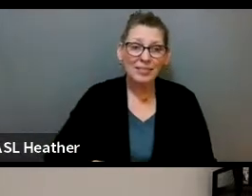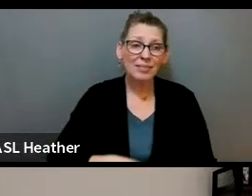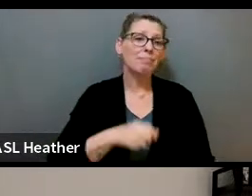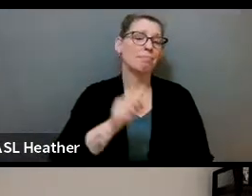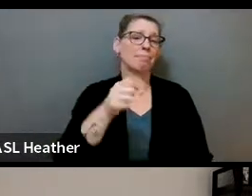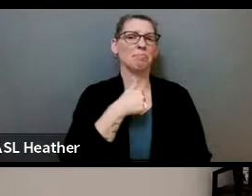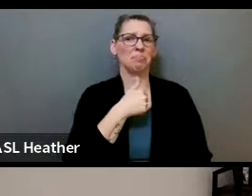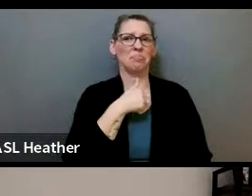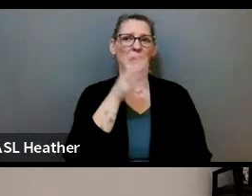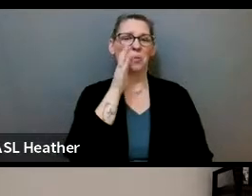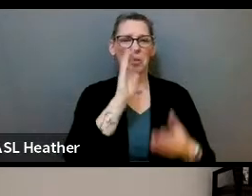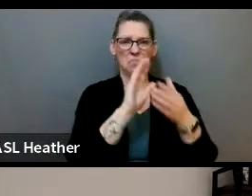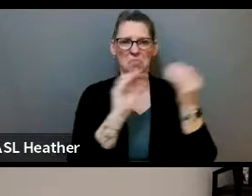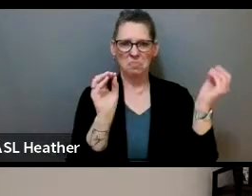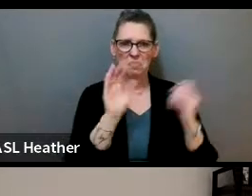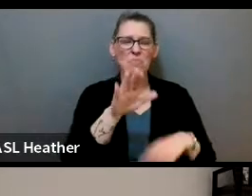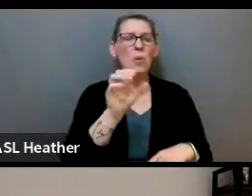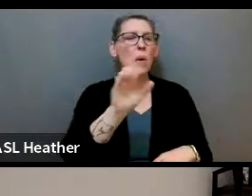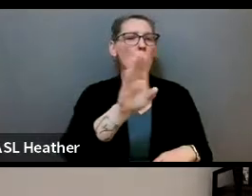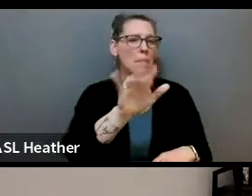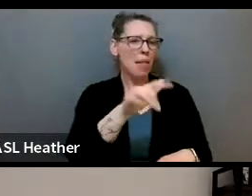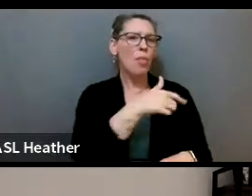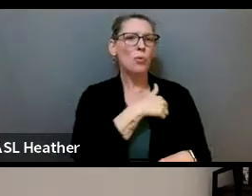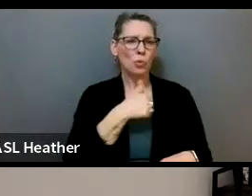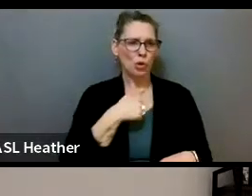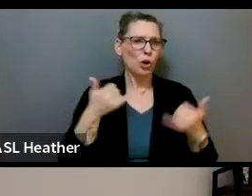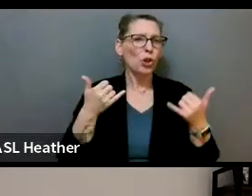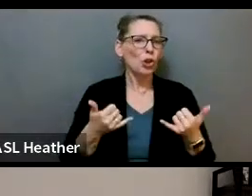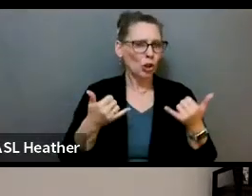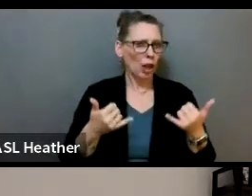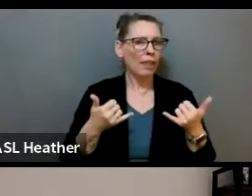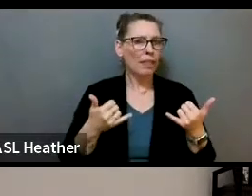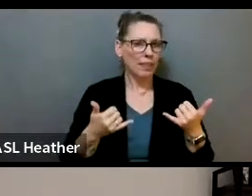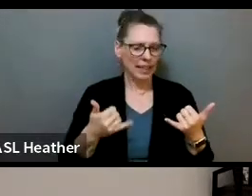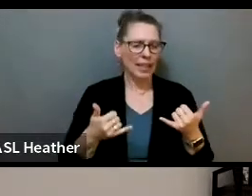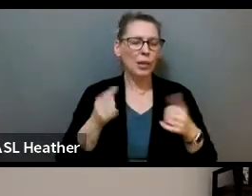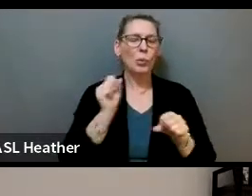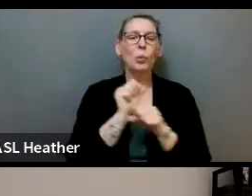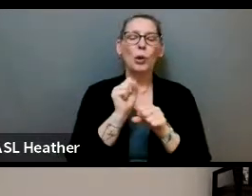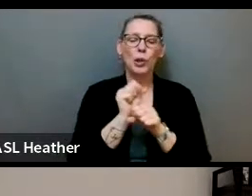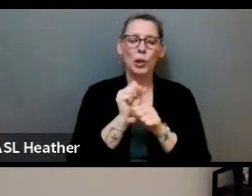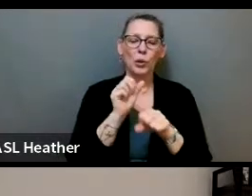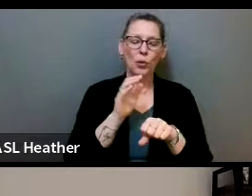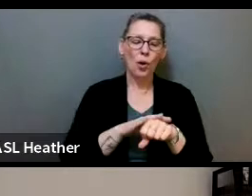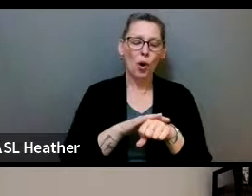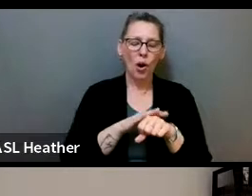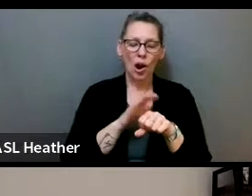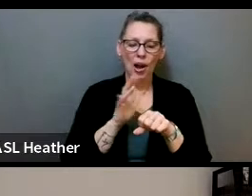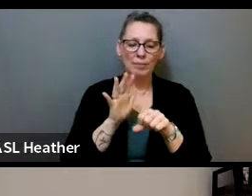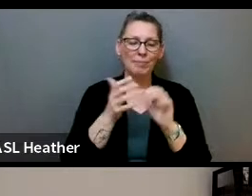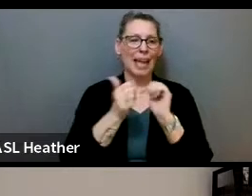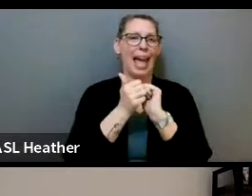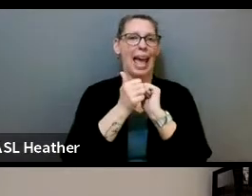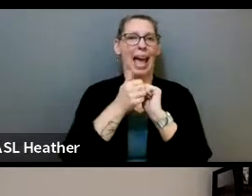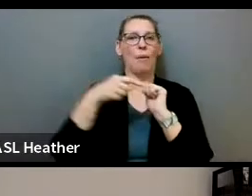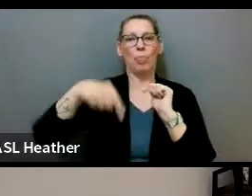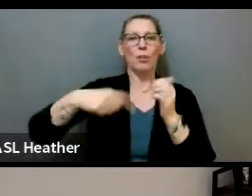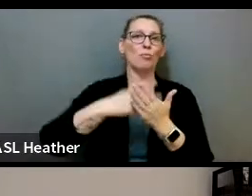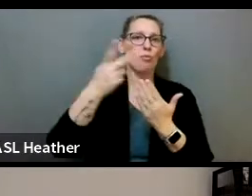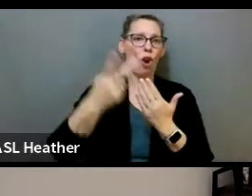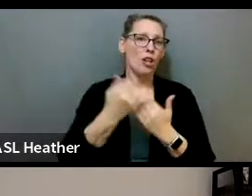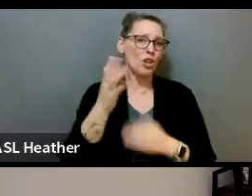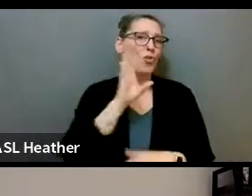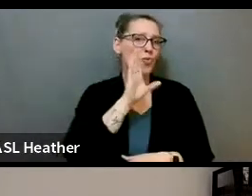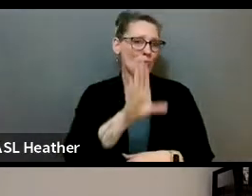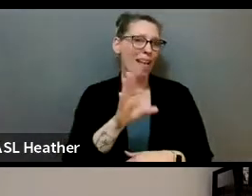one, Salome. So, Bill, we are currently working on how this project will be